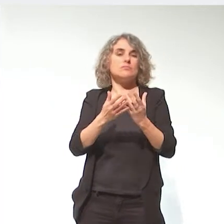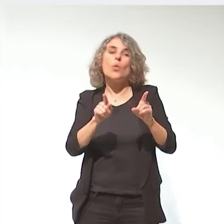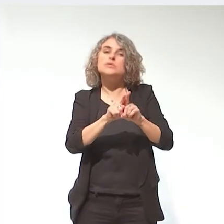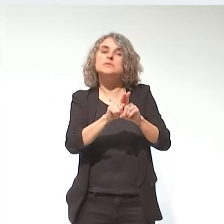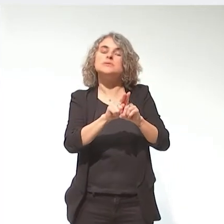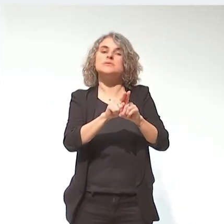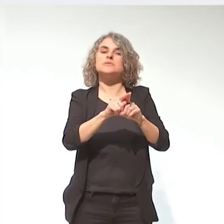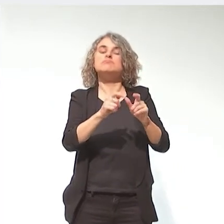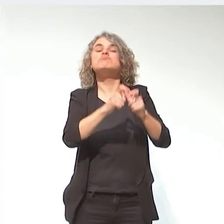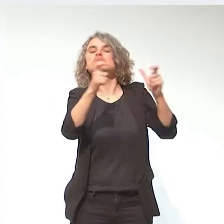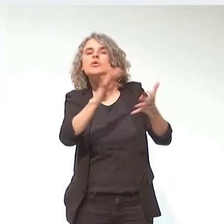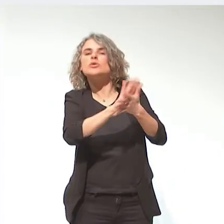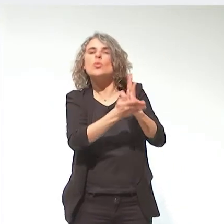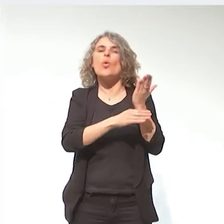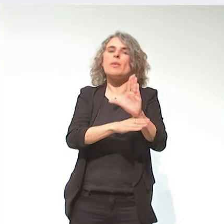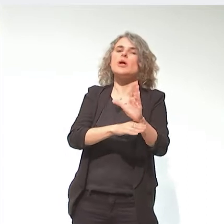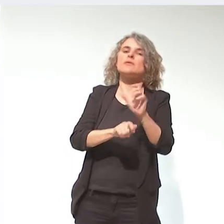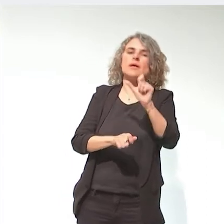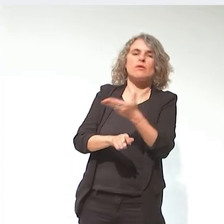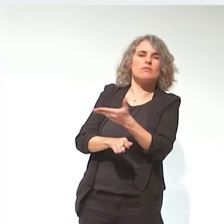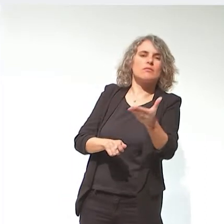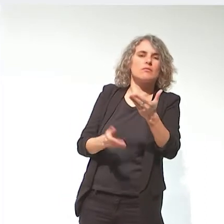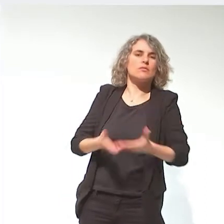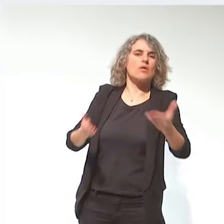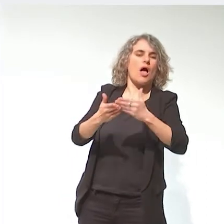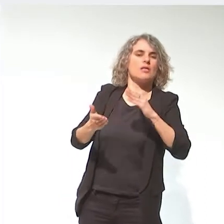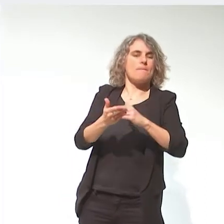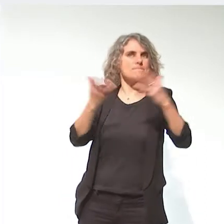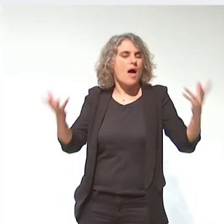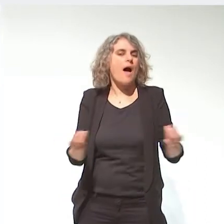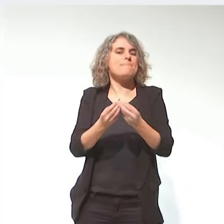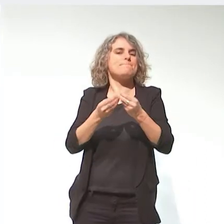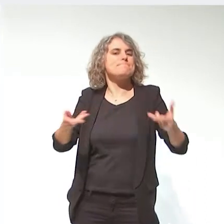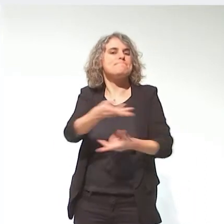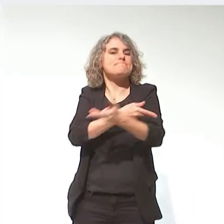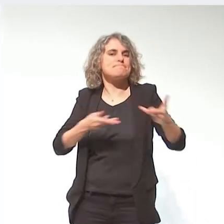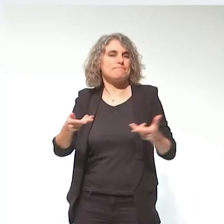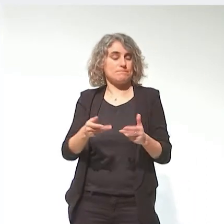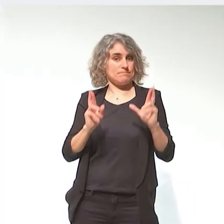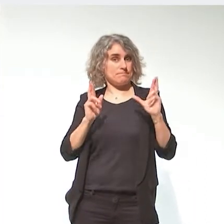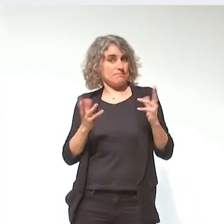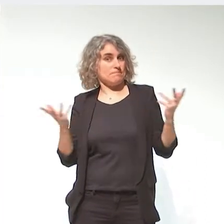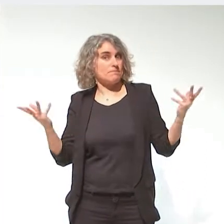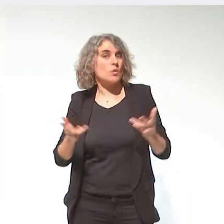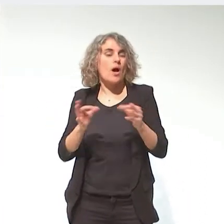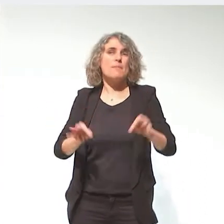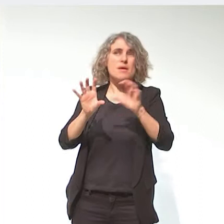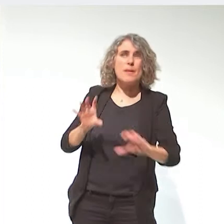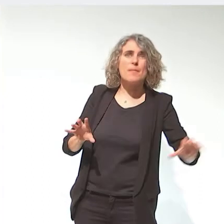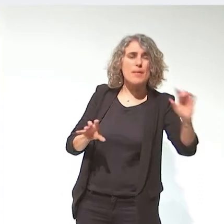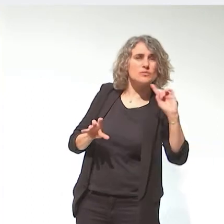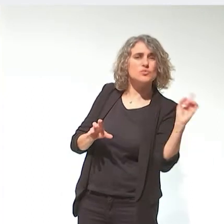hope that Member States will adhere to these objectives, and we count on the support of the French, Czech, and